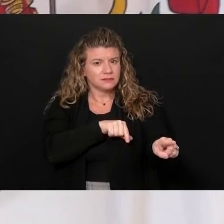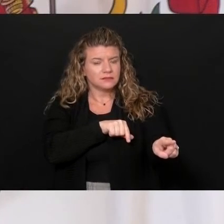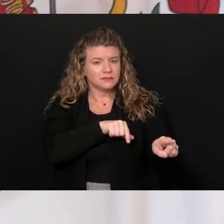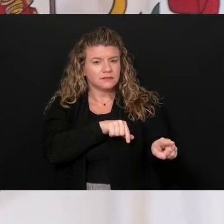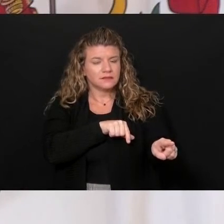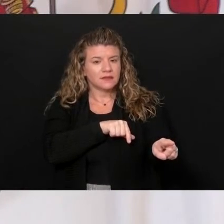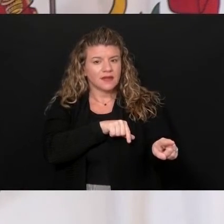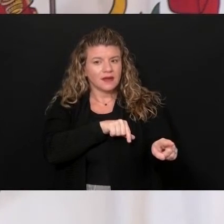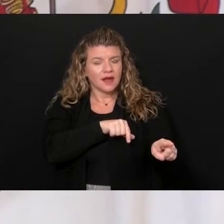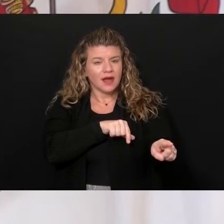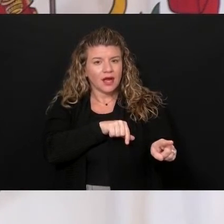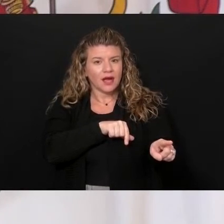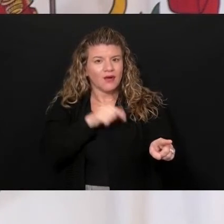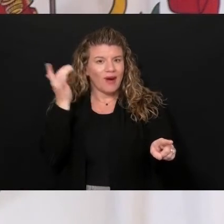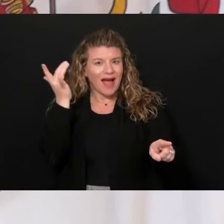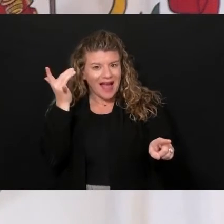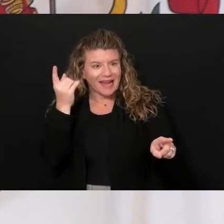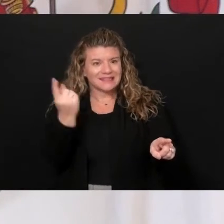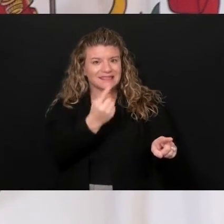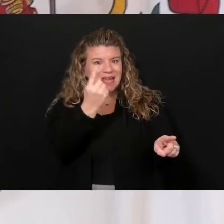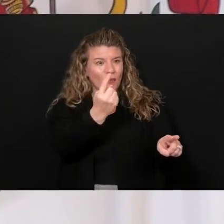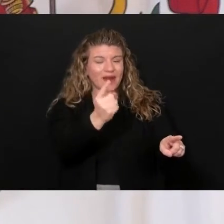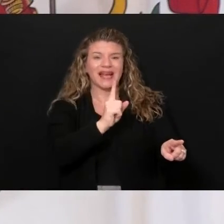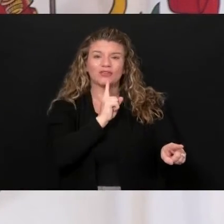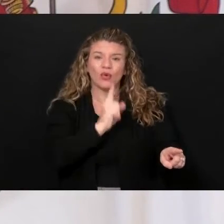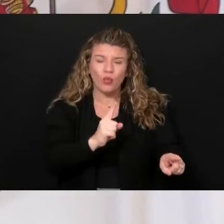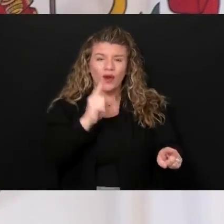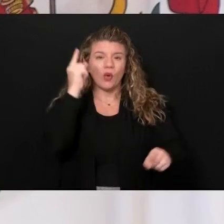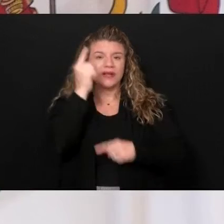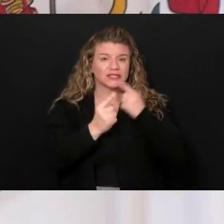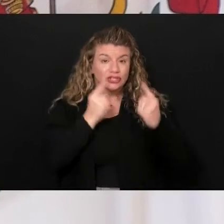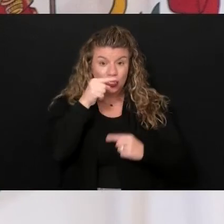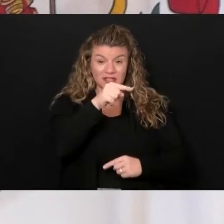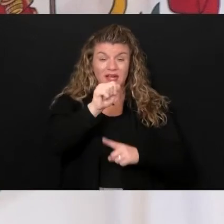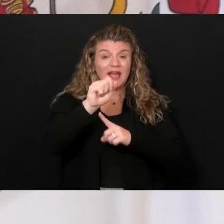a real concern, Albert Wright